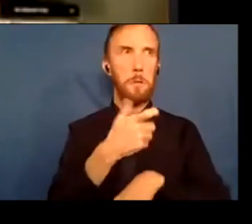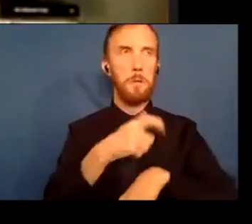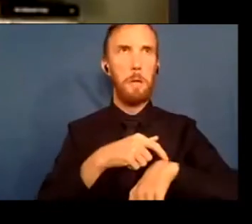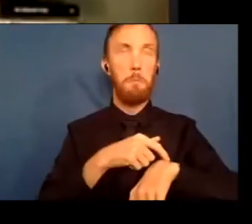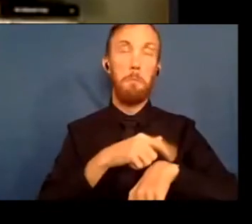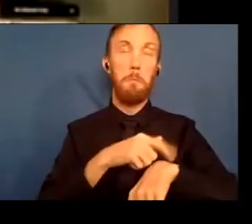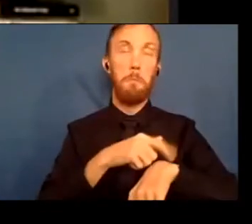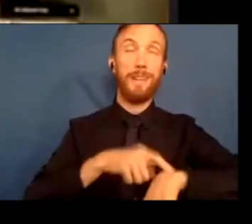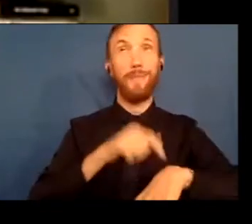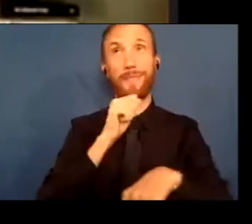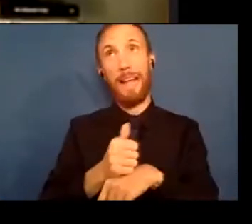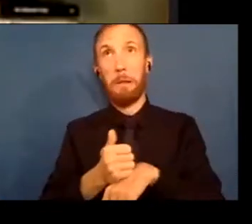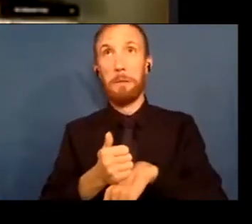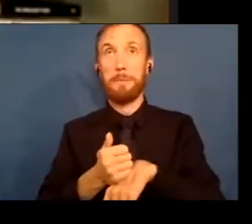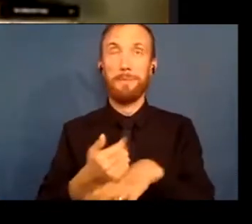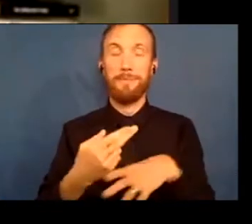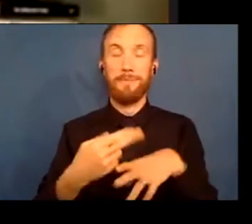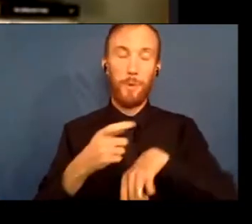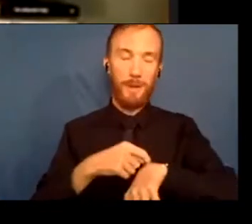for a long while, and